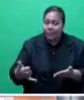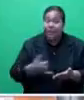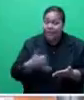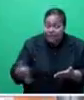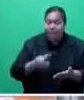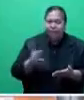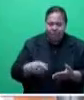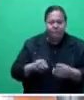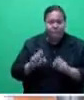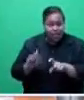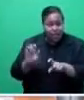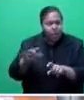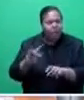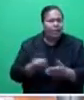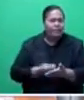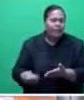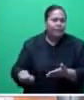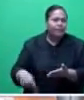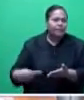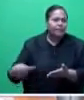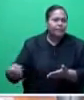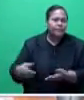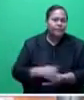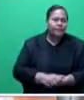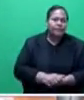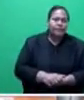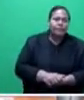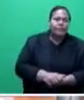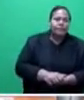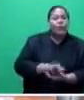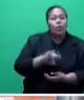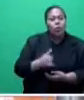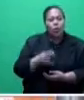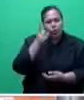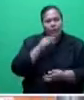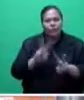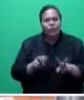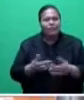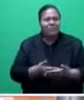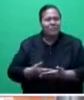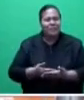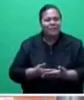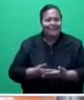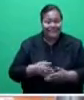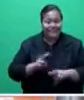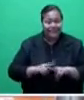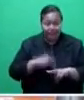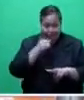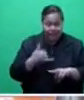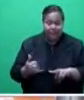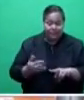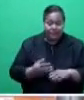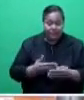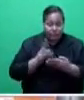home, to attend to the sick in the family or to be able to rear the child after the birth of the child. At the